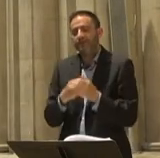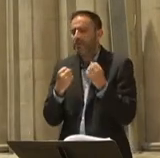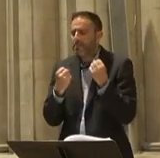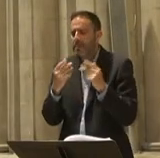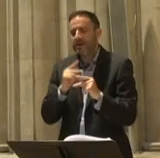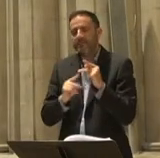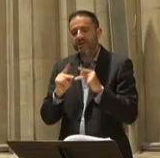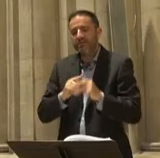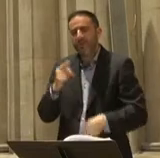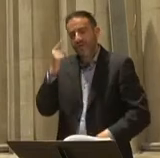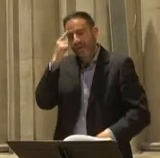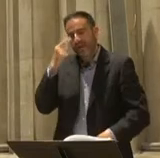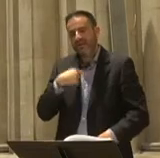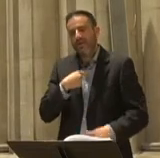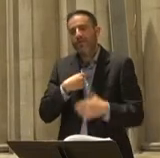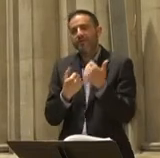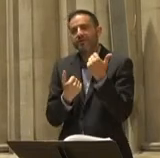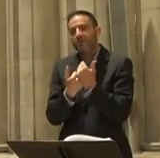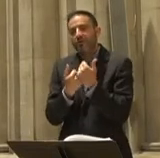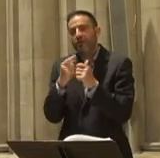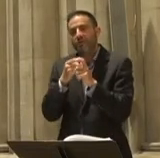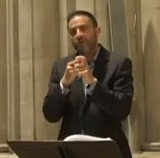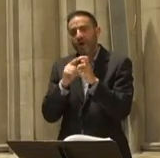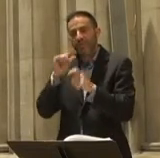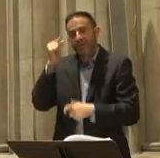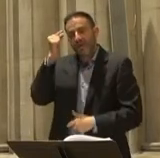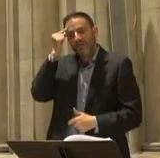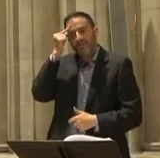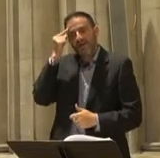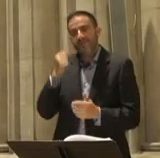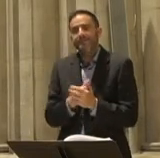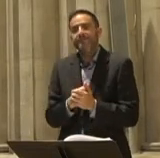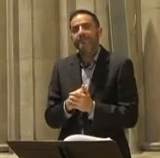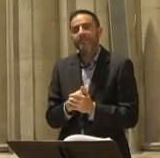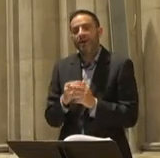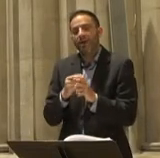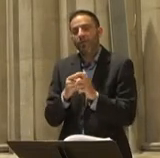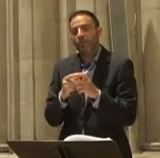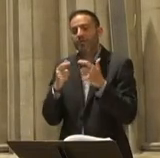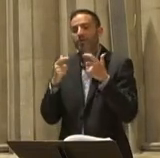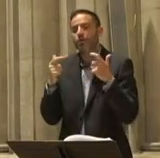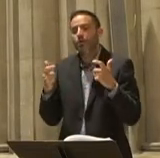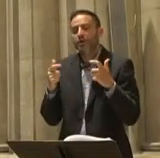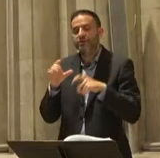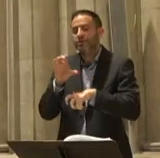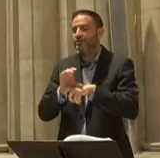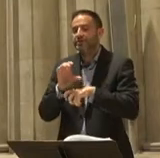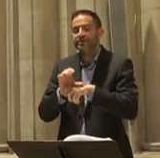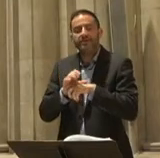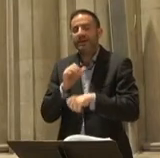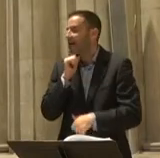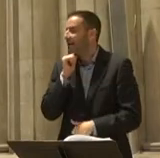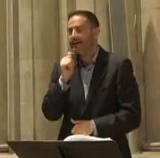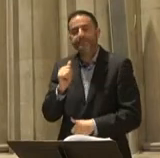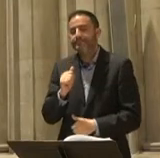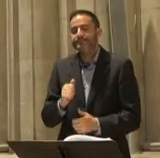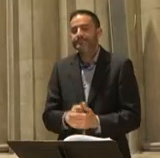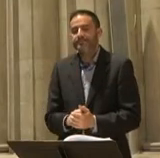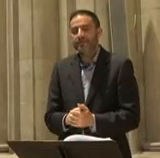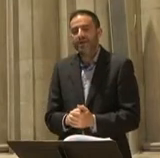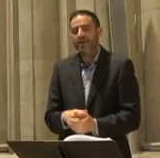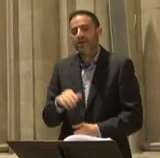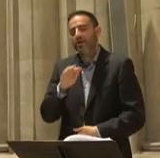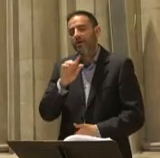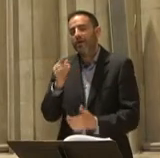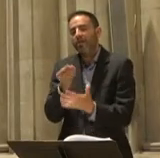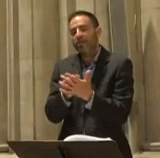people think that we are supported by the federal government or by the larger Episcopal Church. We are not. All of